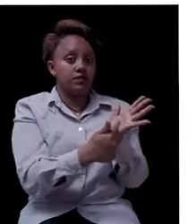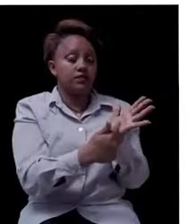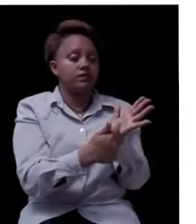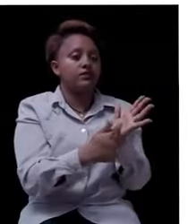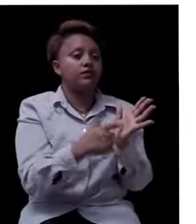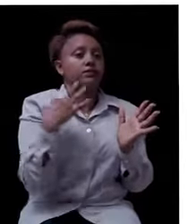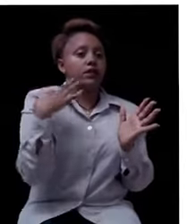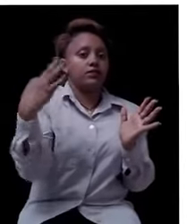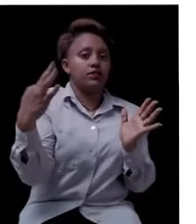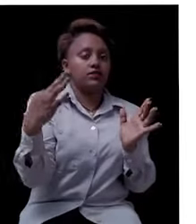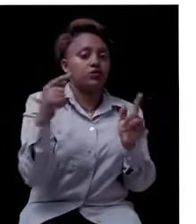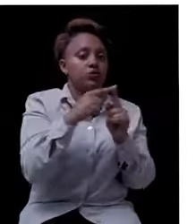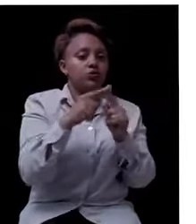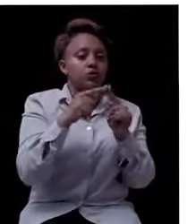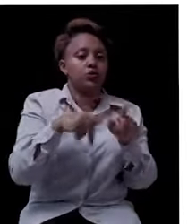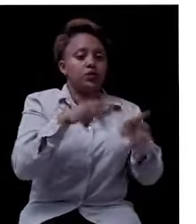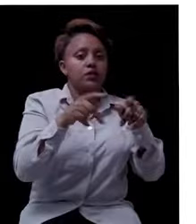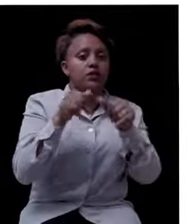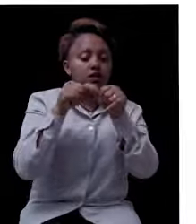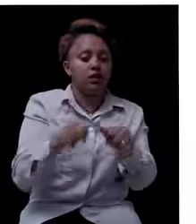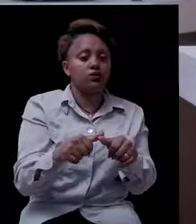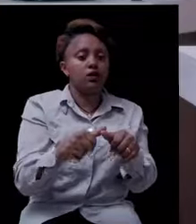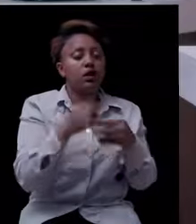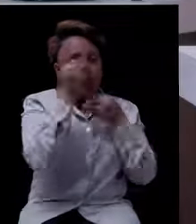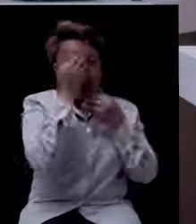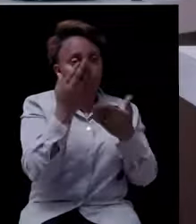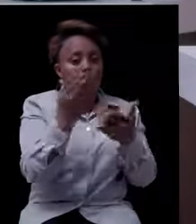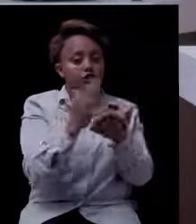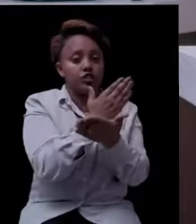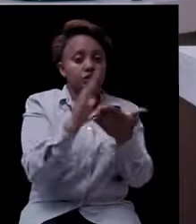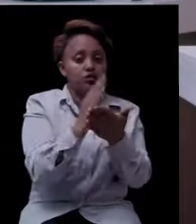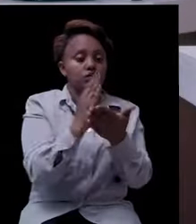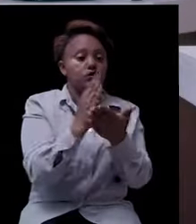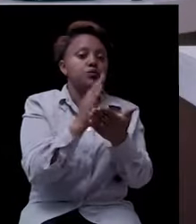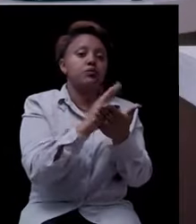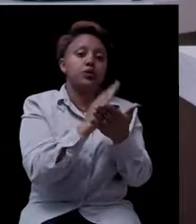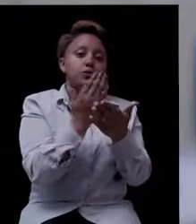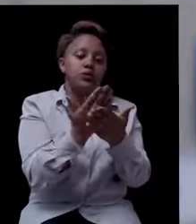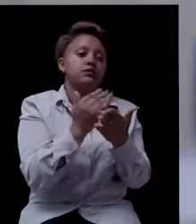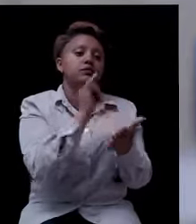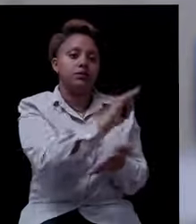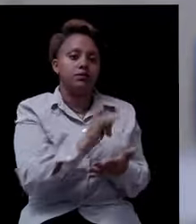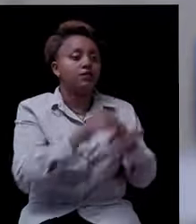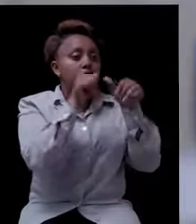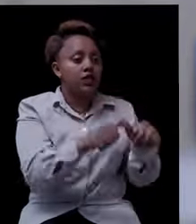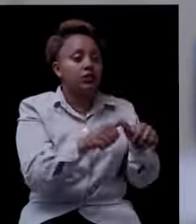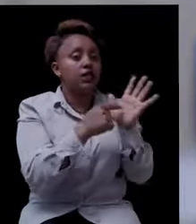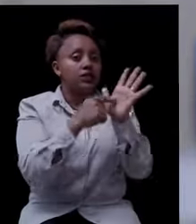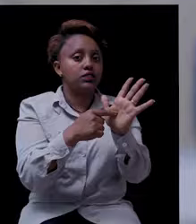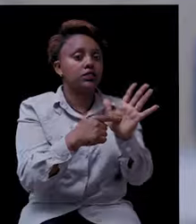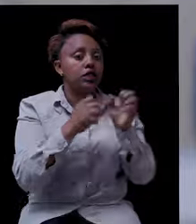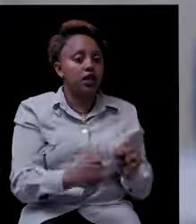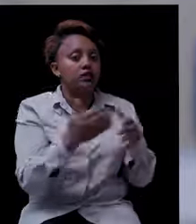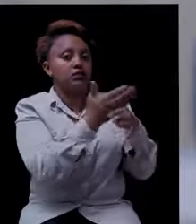and applications to be shared between them. Private clouds existing alone can be very limiting, and a hybrid offers